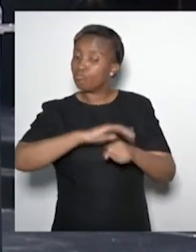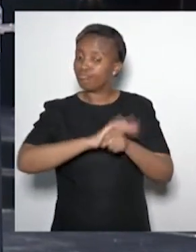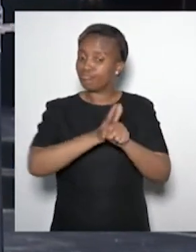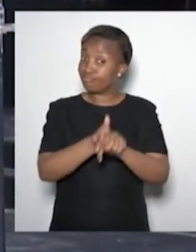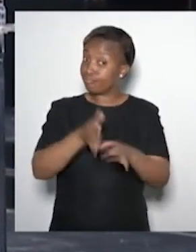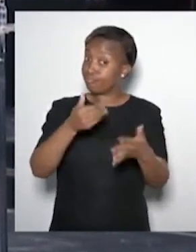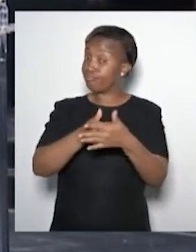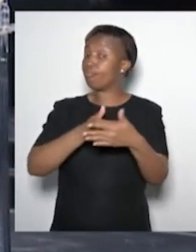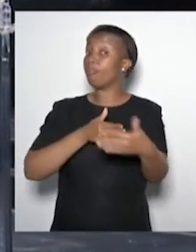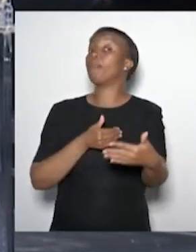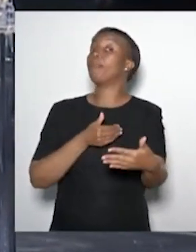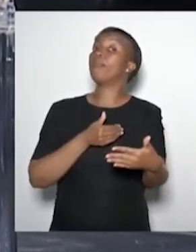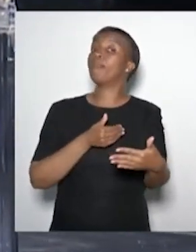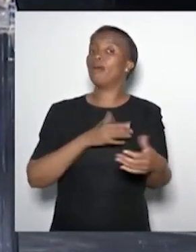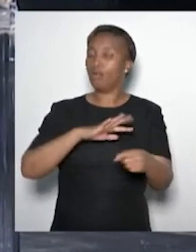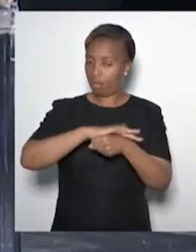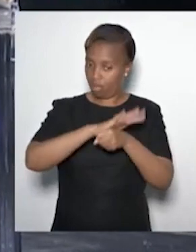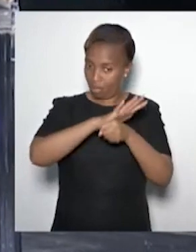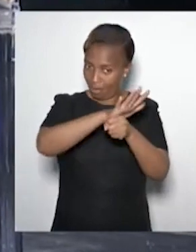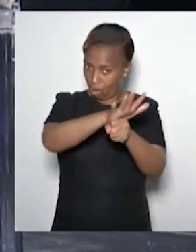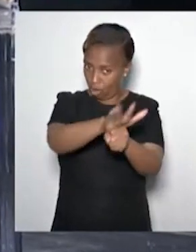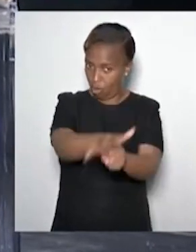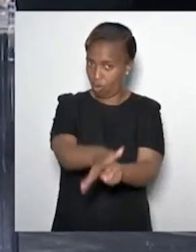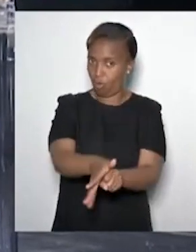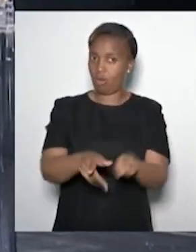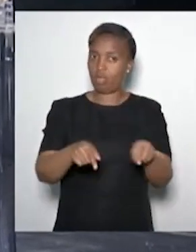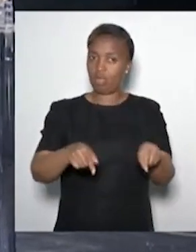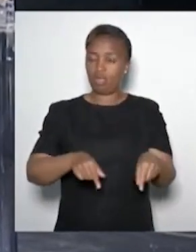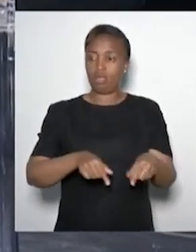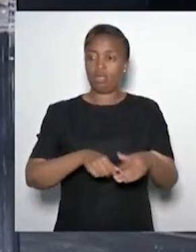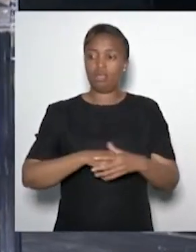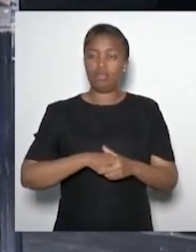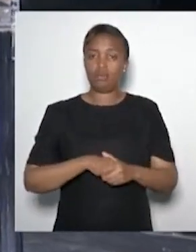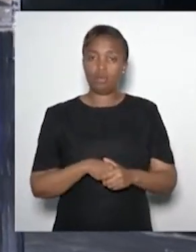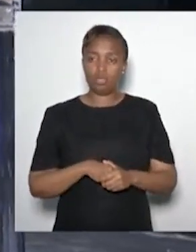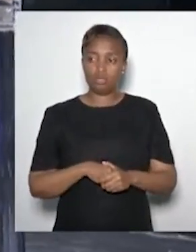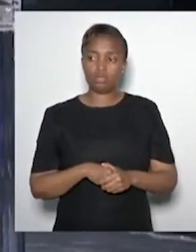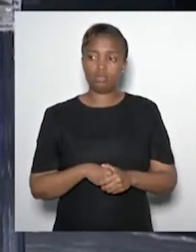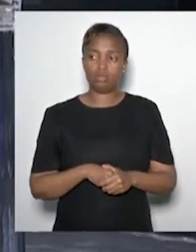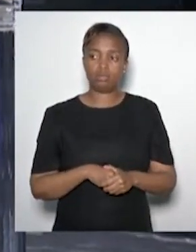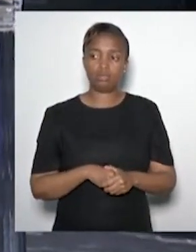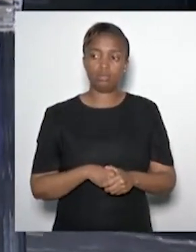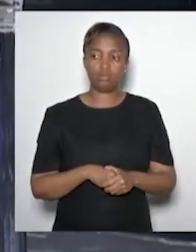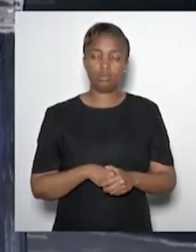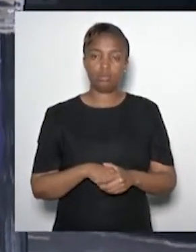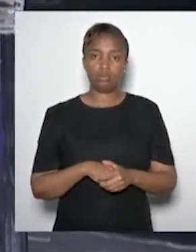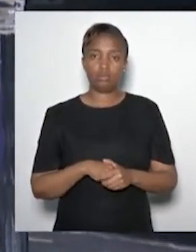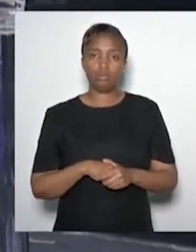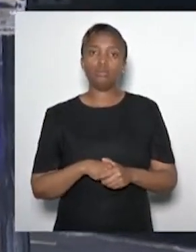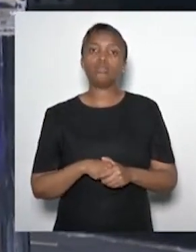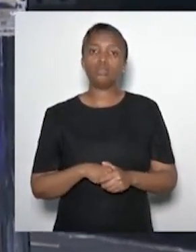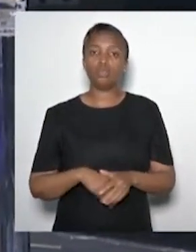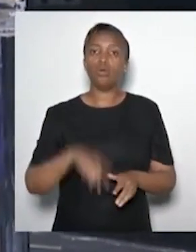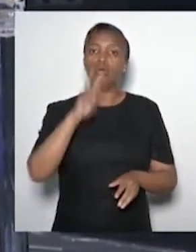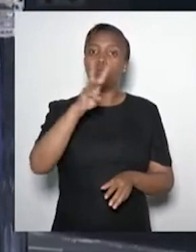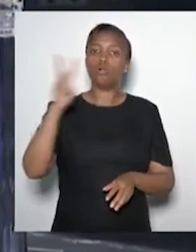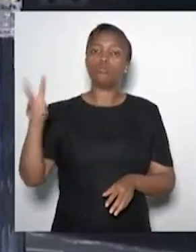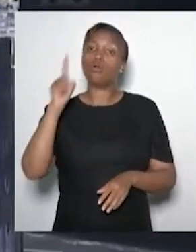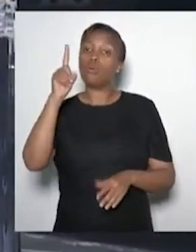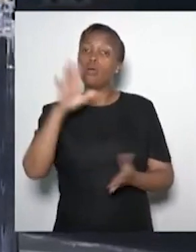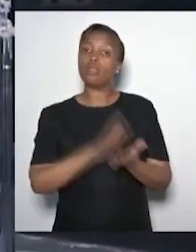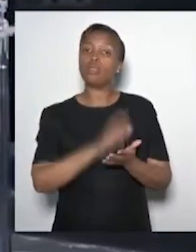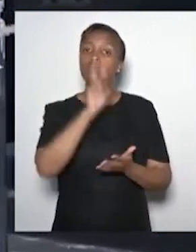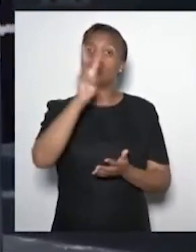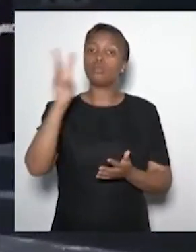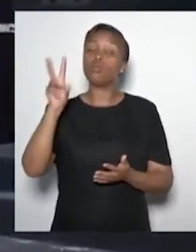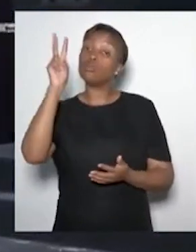before COVID-19. From World War I, World War II,